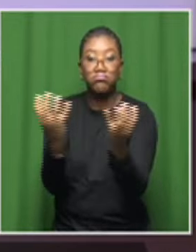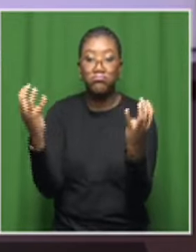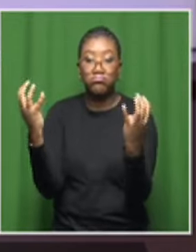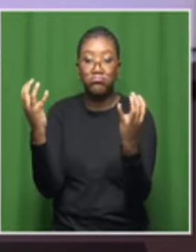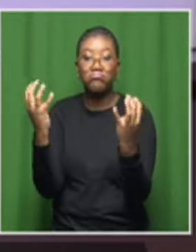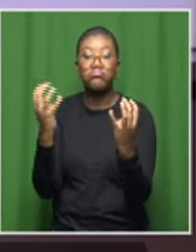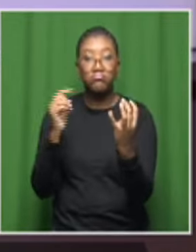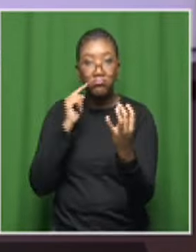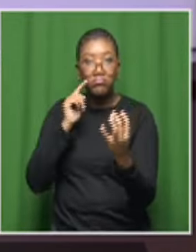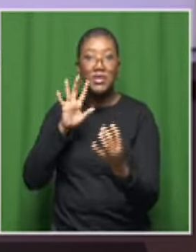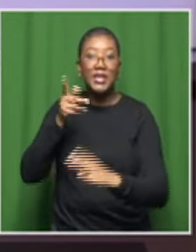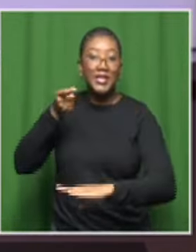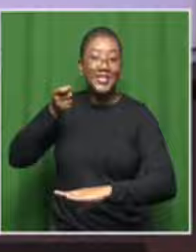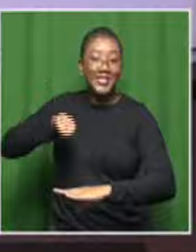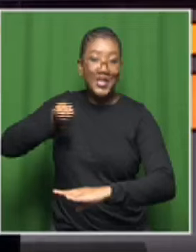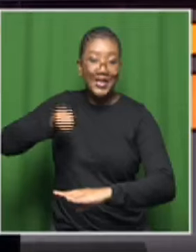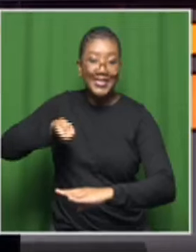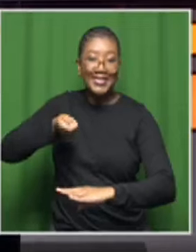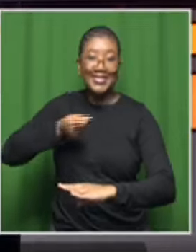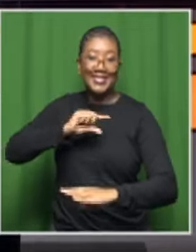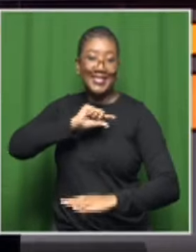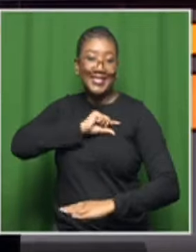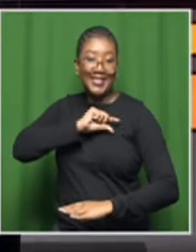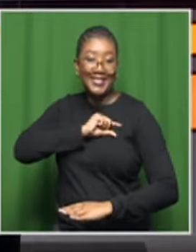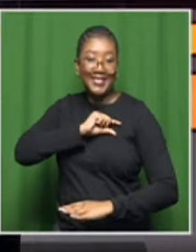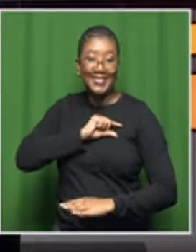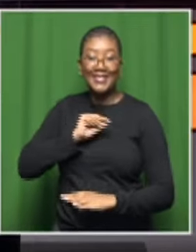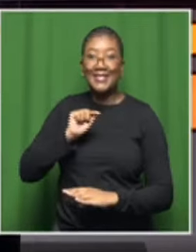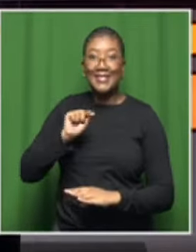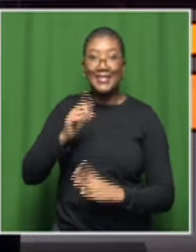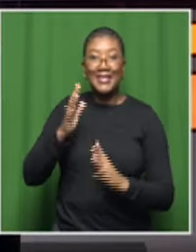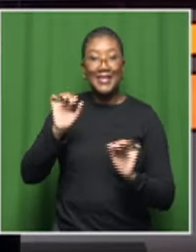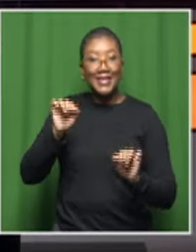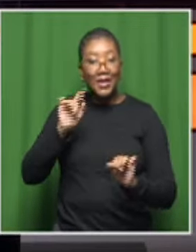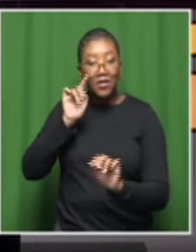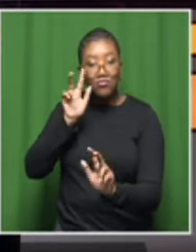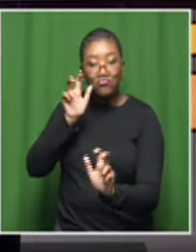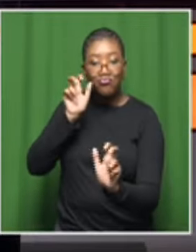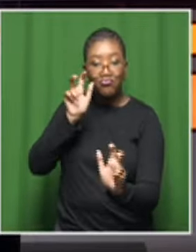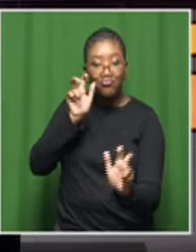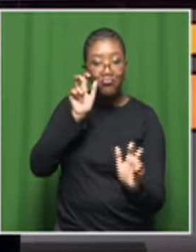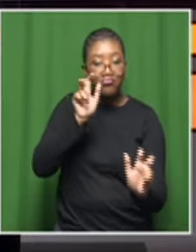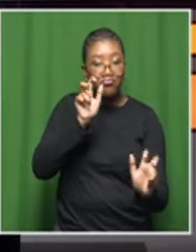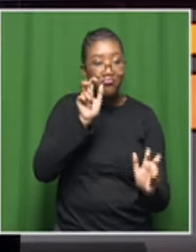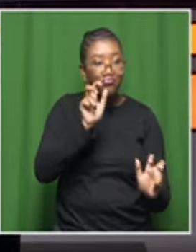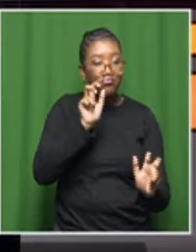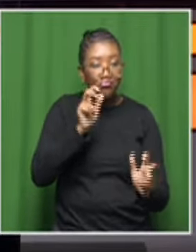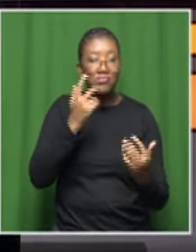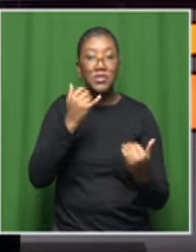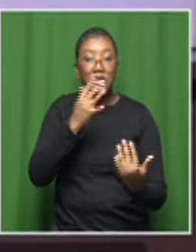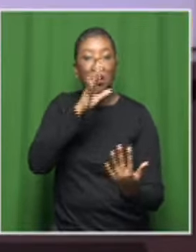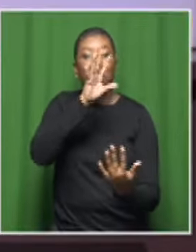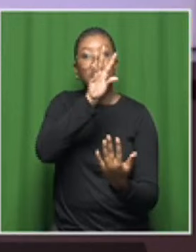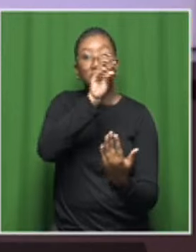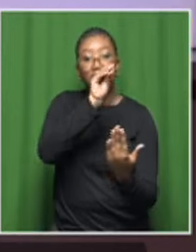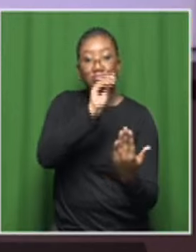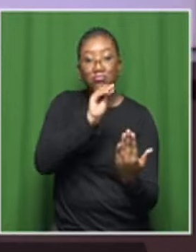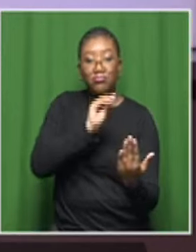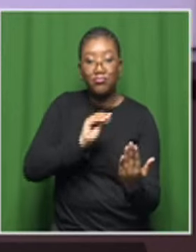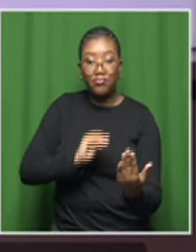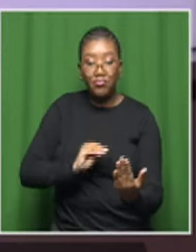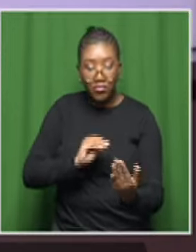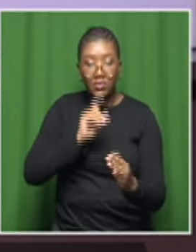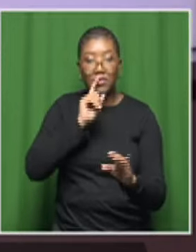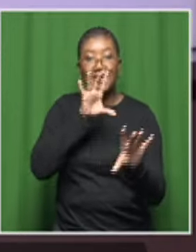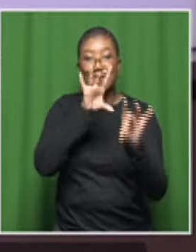however many they want to select or however many are talented or the strongest out of the group. And so then they've worked with